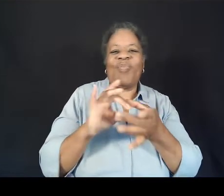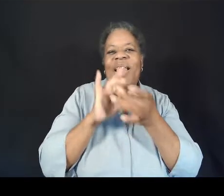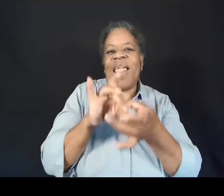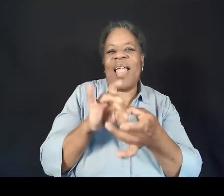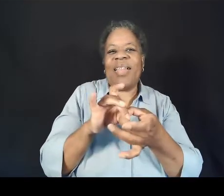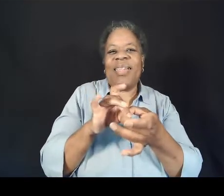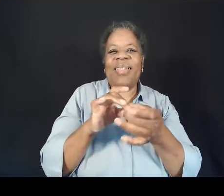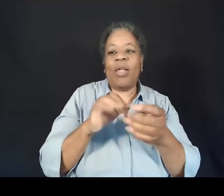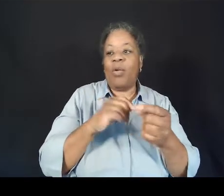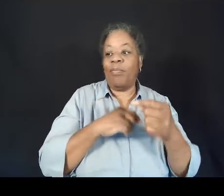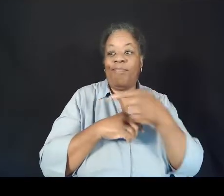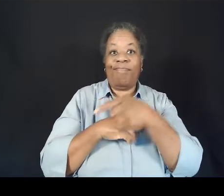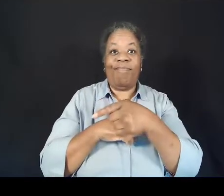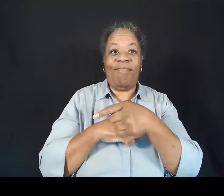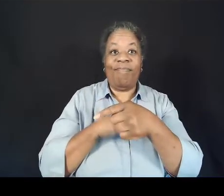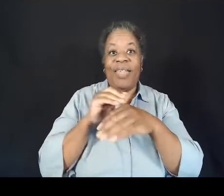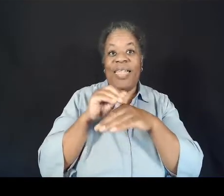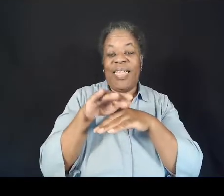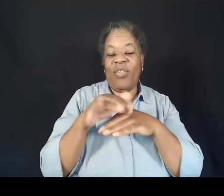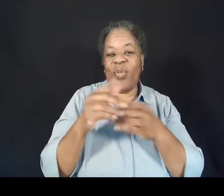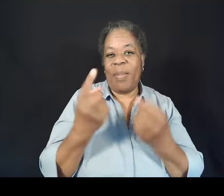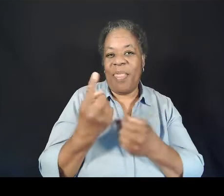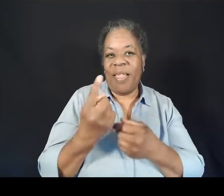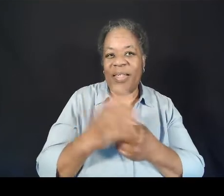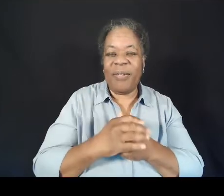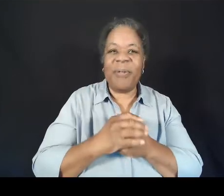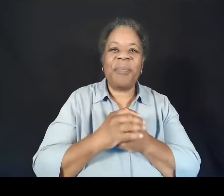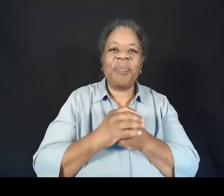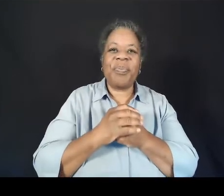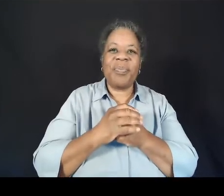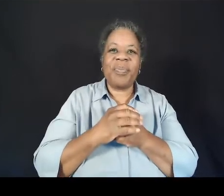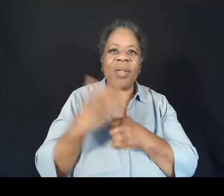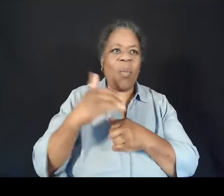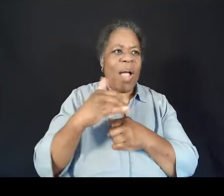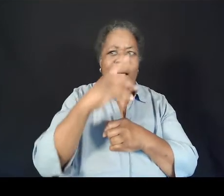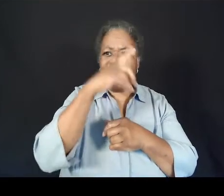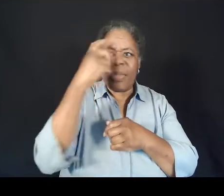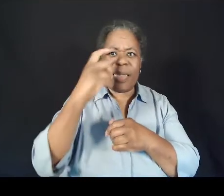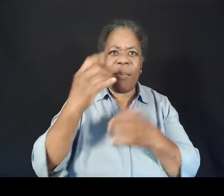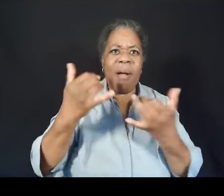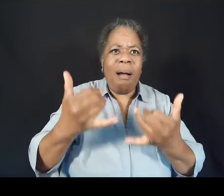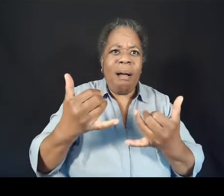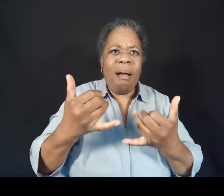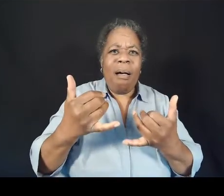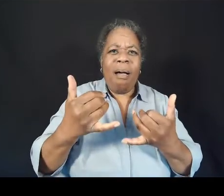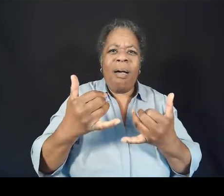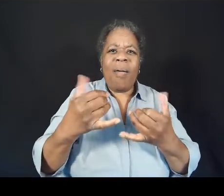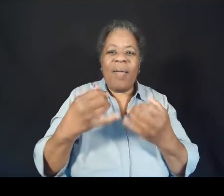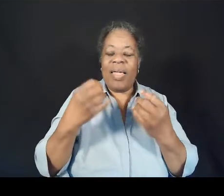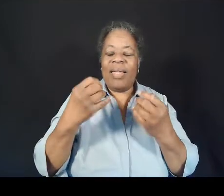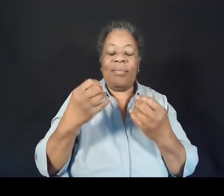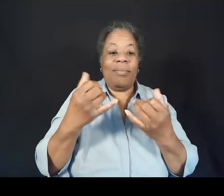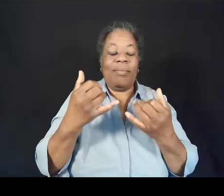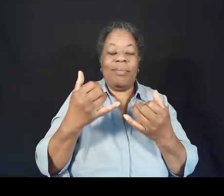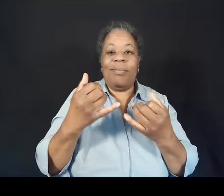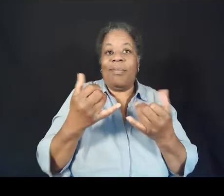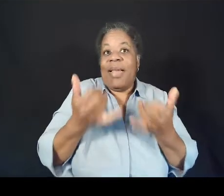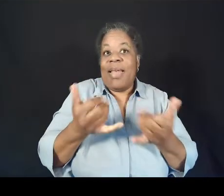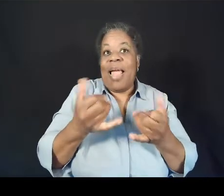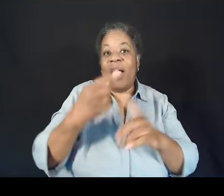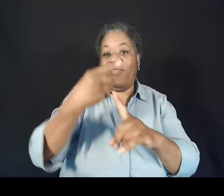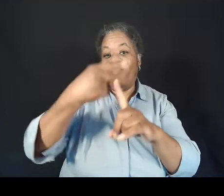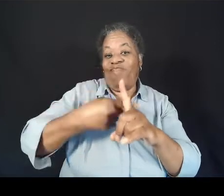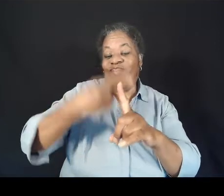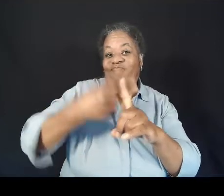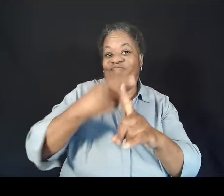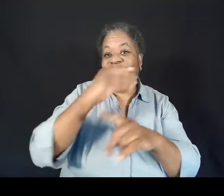grace.org/hello-online, and we'd love to send you something. Can you believe it's already summer? Well, right now, it's 60 degrees and cloudy as we're filming. So it